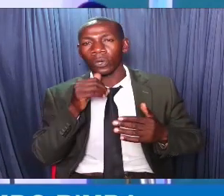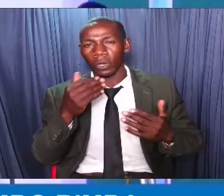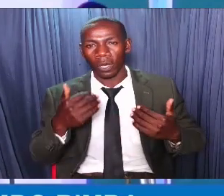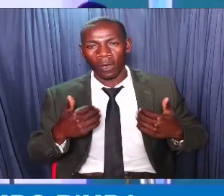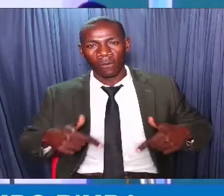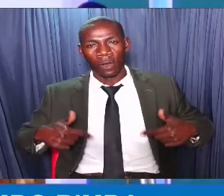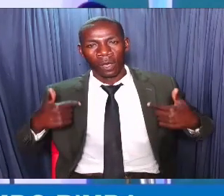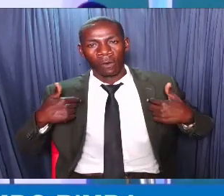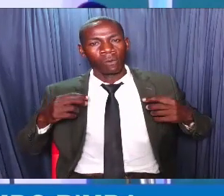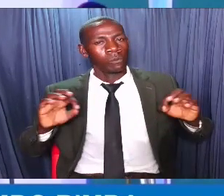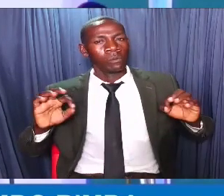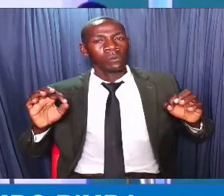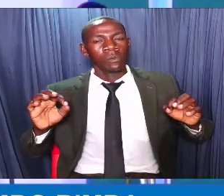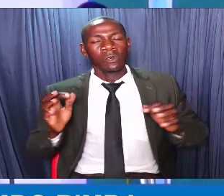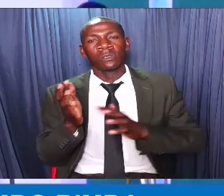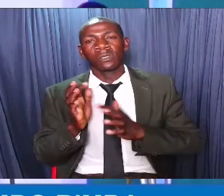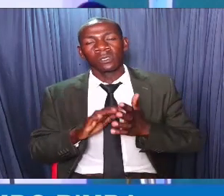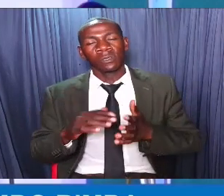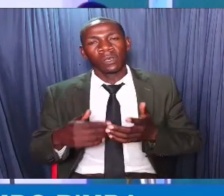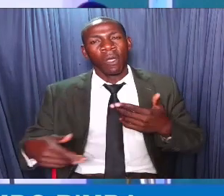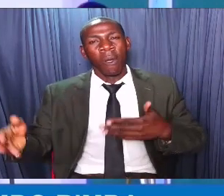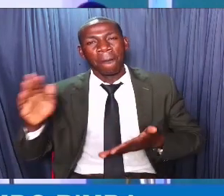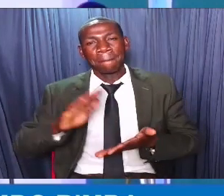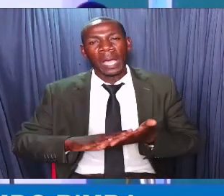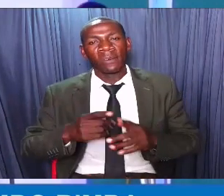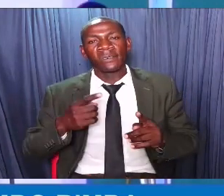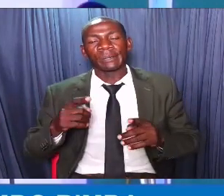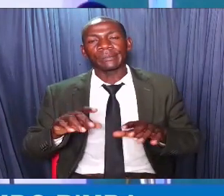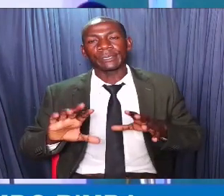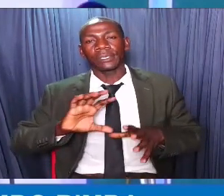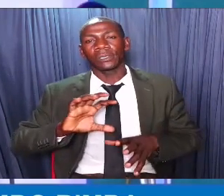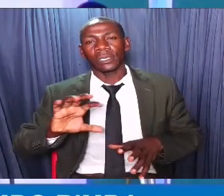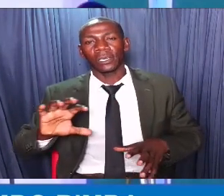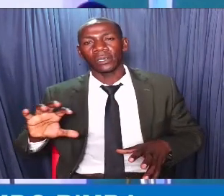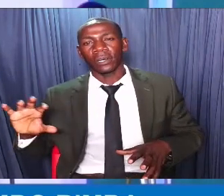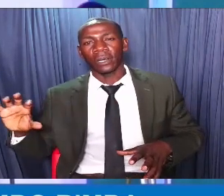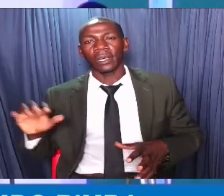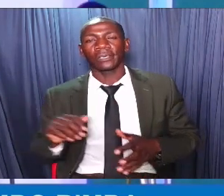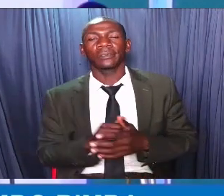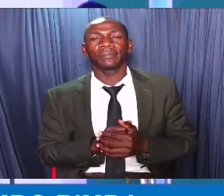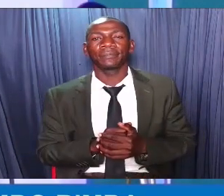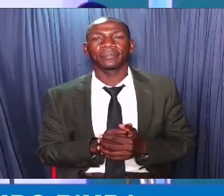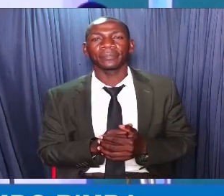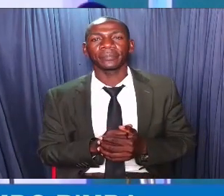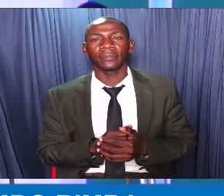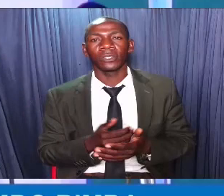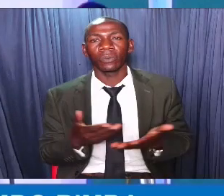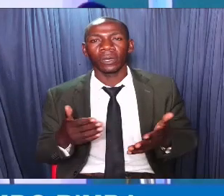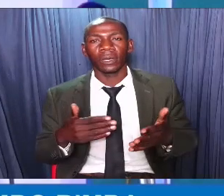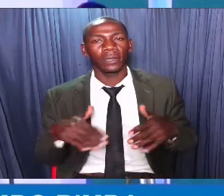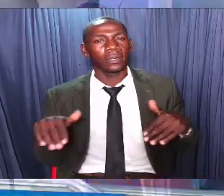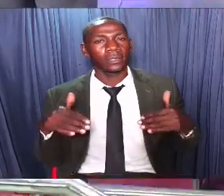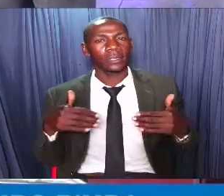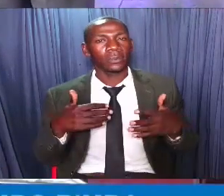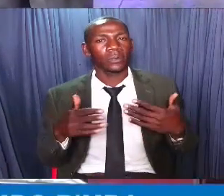for all ways of life, he Yesu never got it. Yesu akawa amerudi Kana ya Galilaya. Jesus had went to the coast of Galilee. Kule alikofanya ishara ya